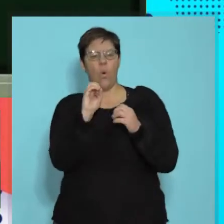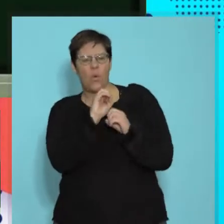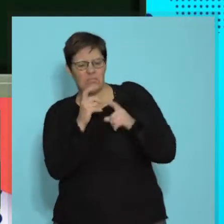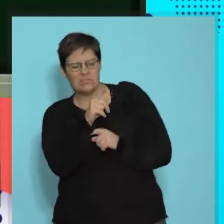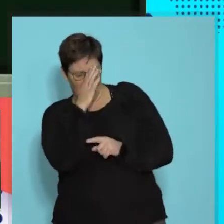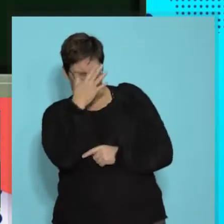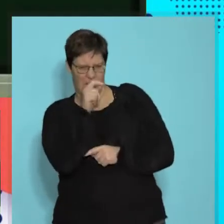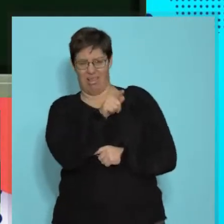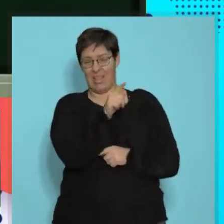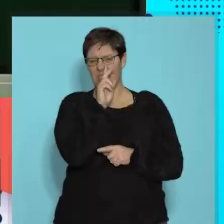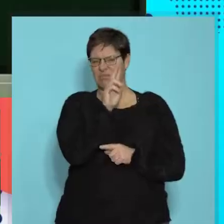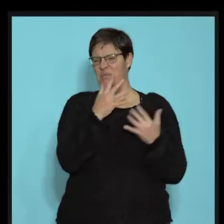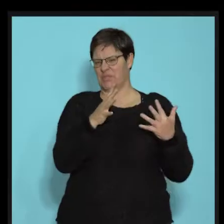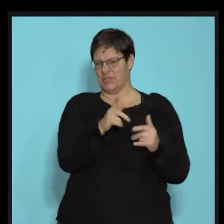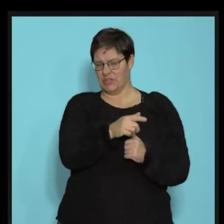be very familiar with.